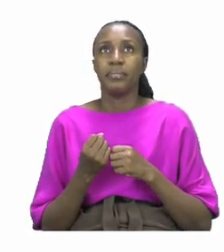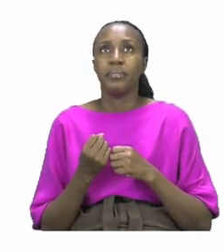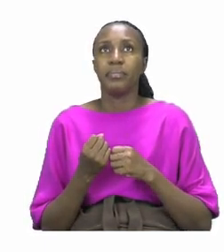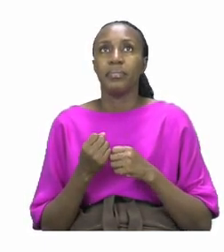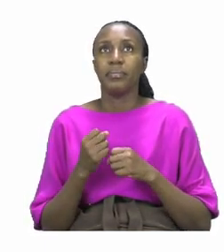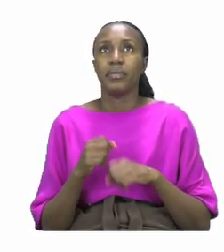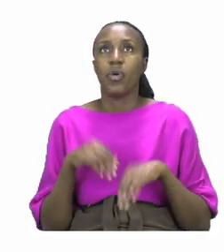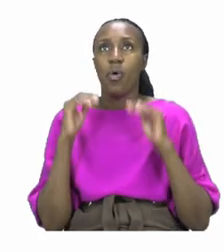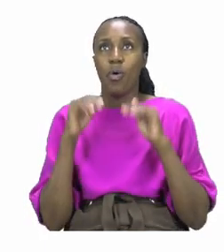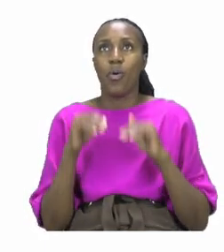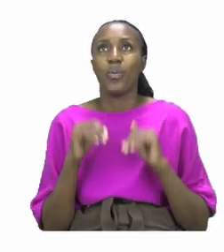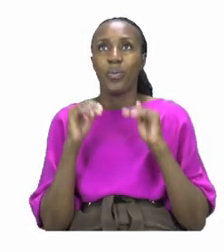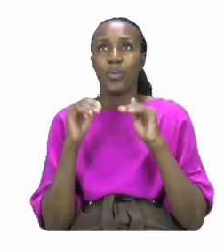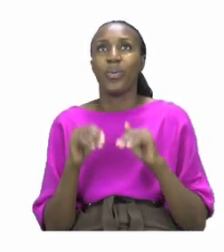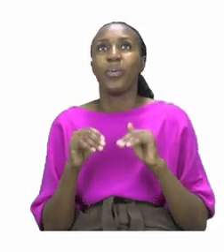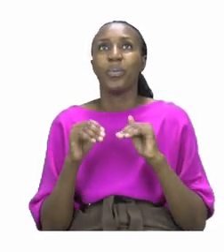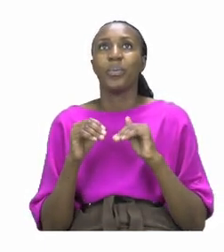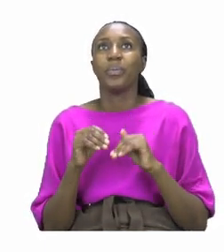hop,